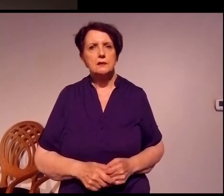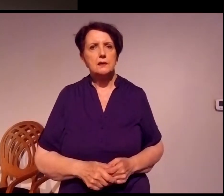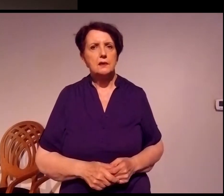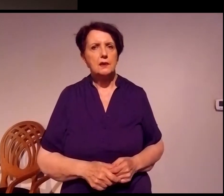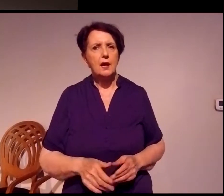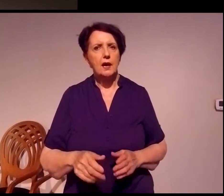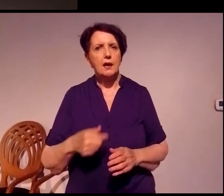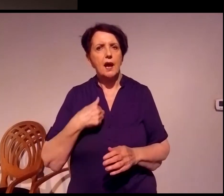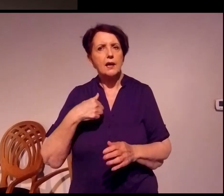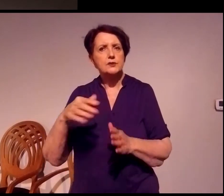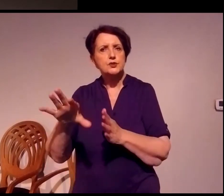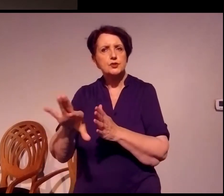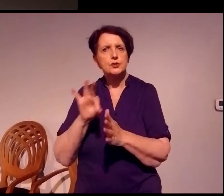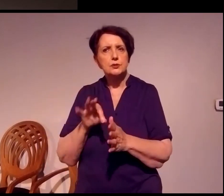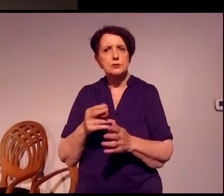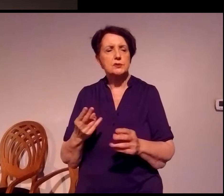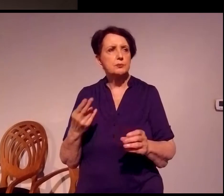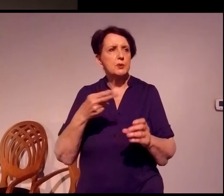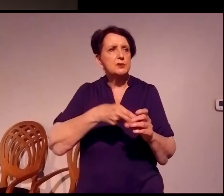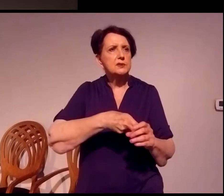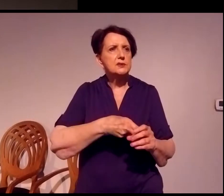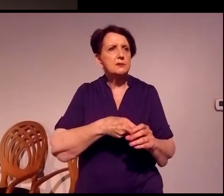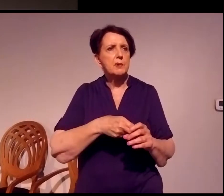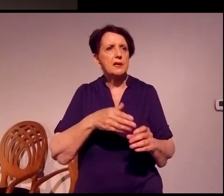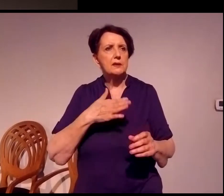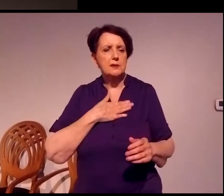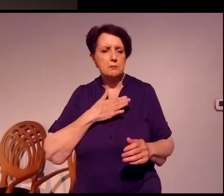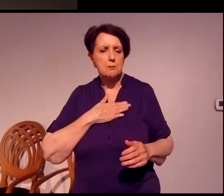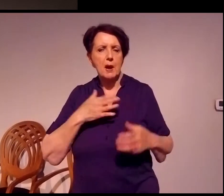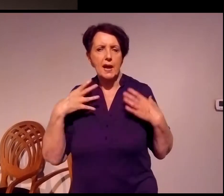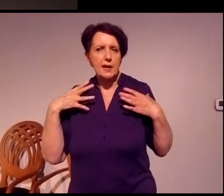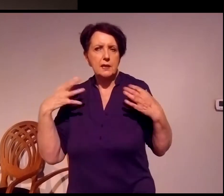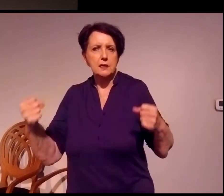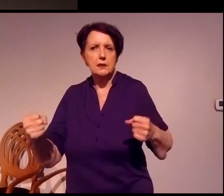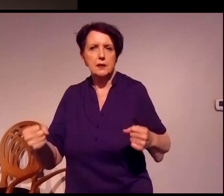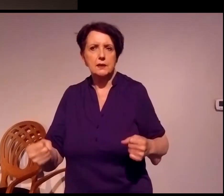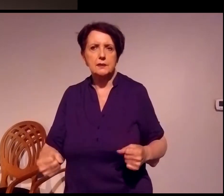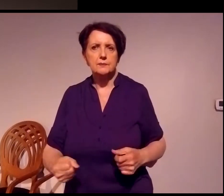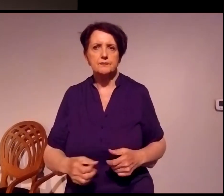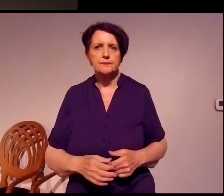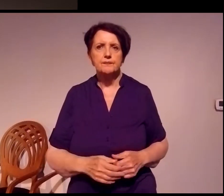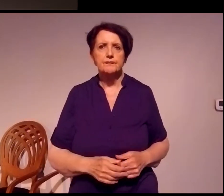I choose to participate in my healing.